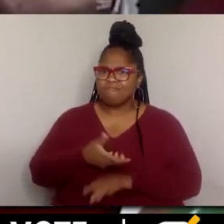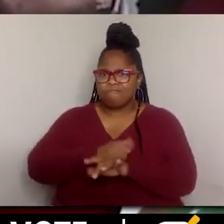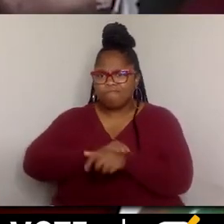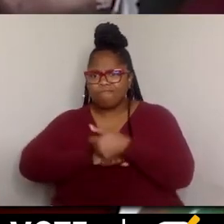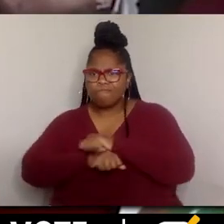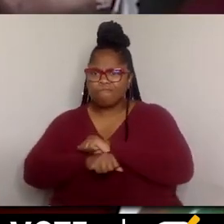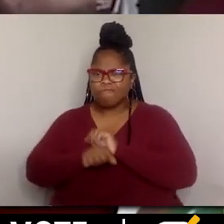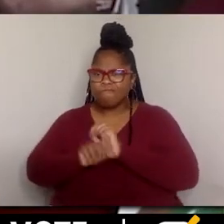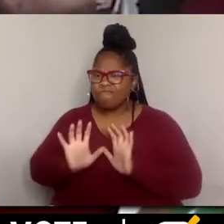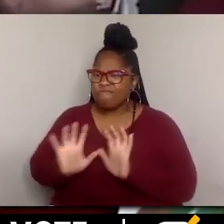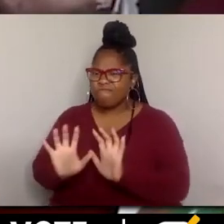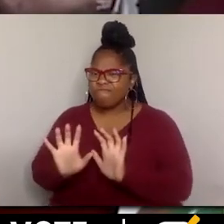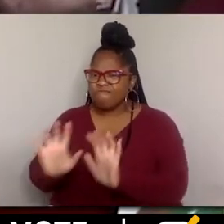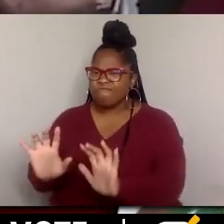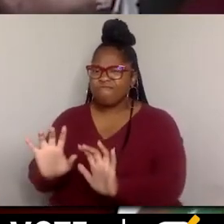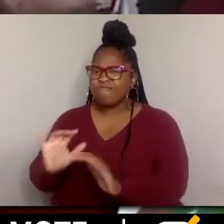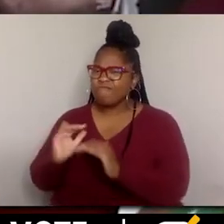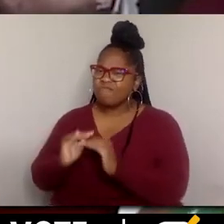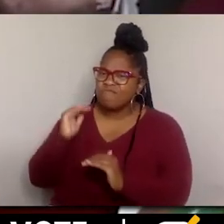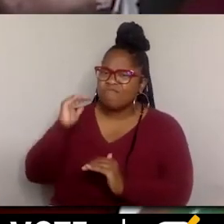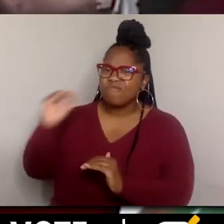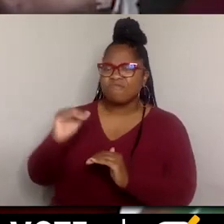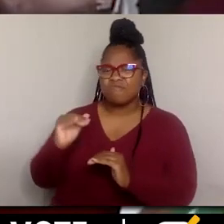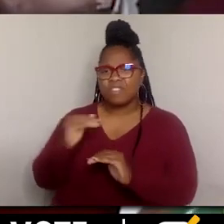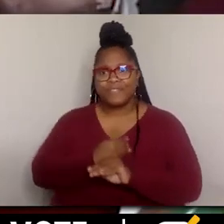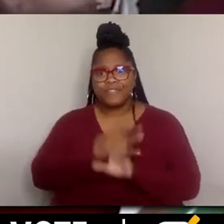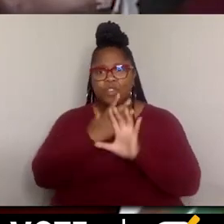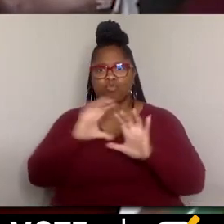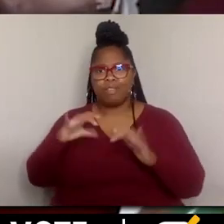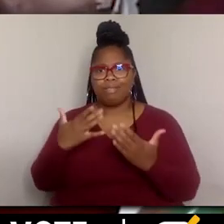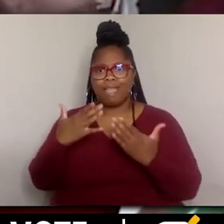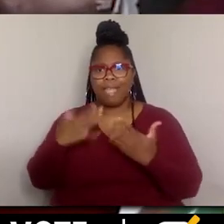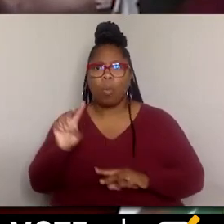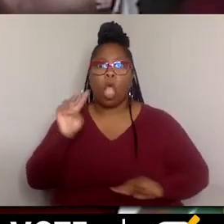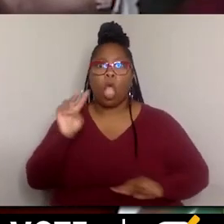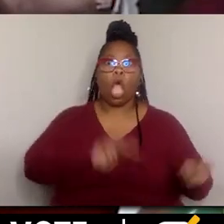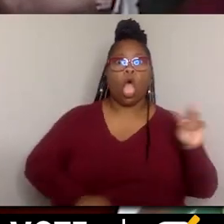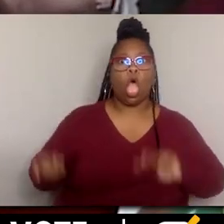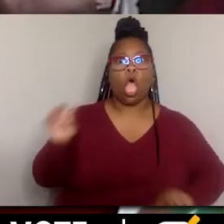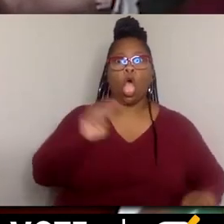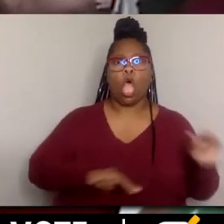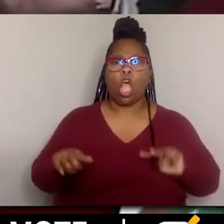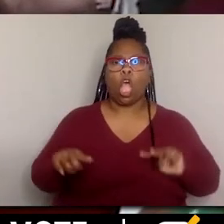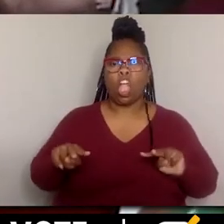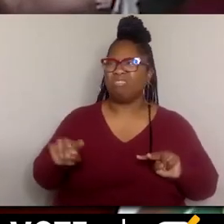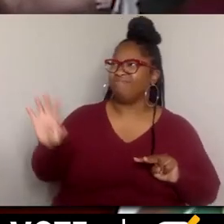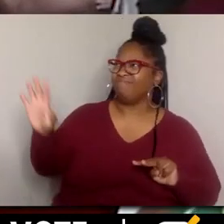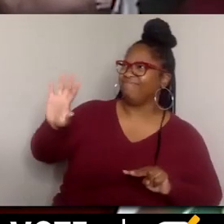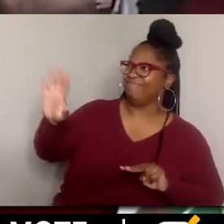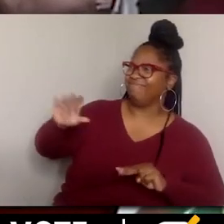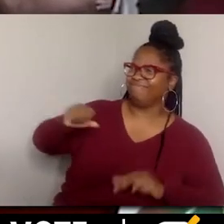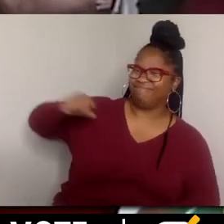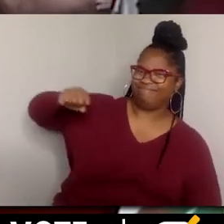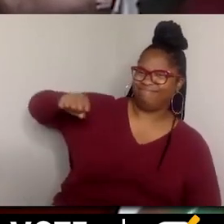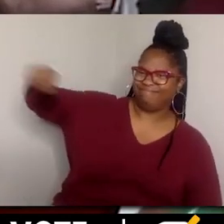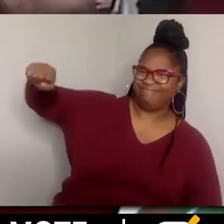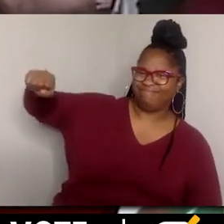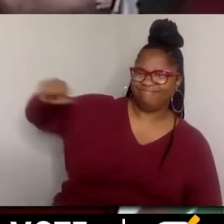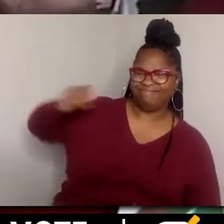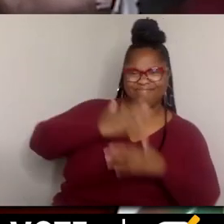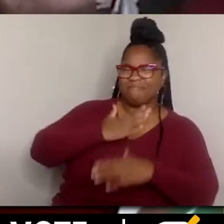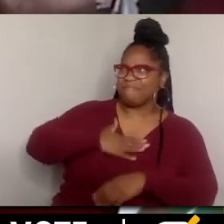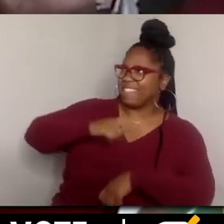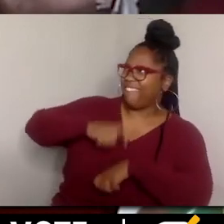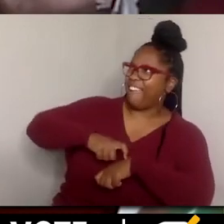excessive virtual classroom observations that disrupt teaching time, meaningless test